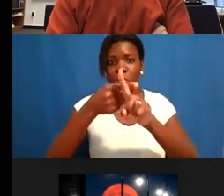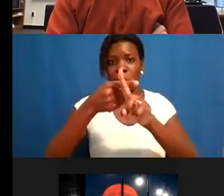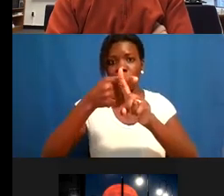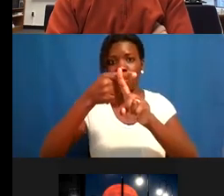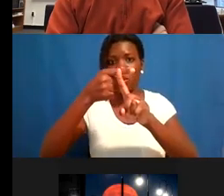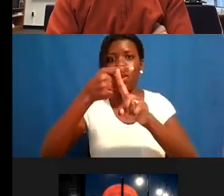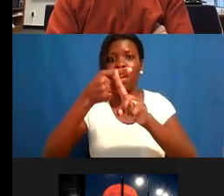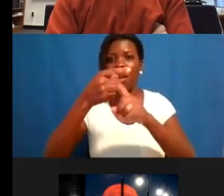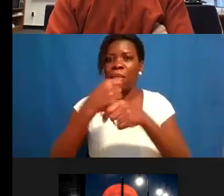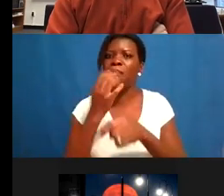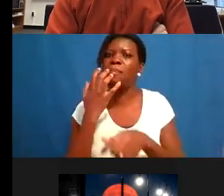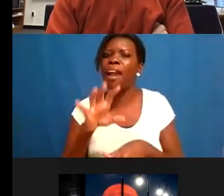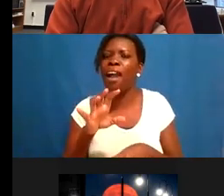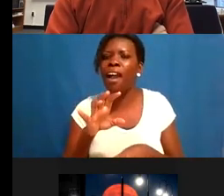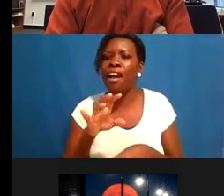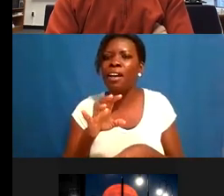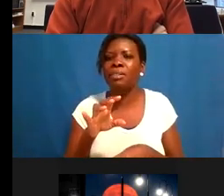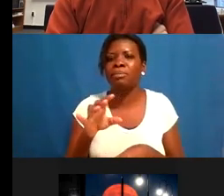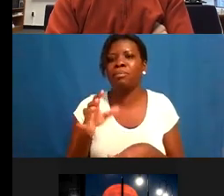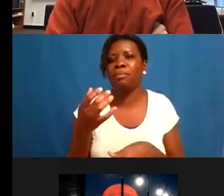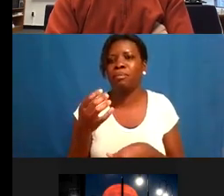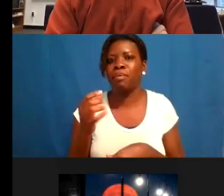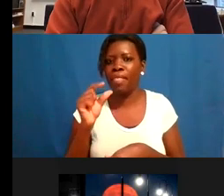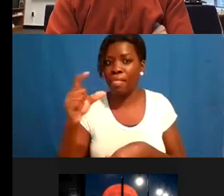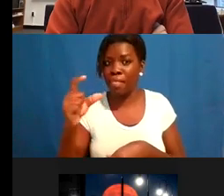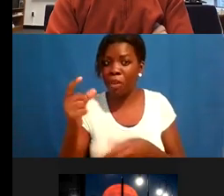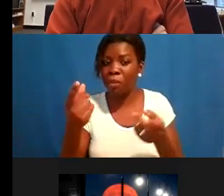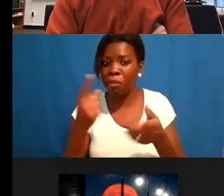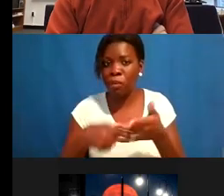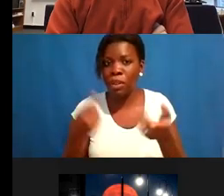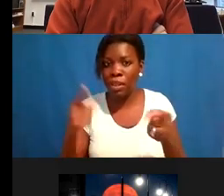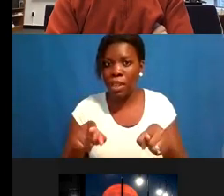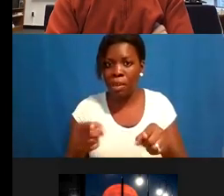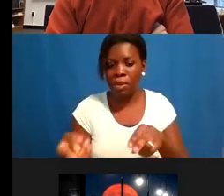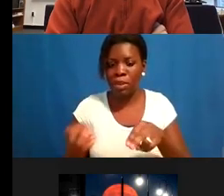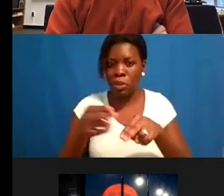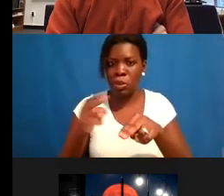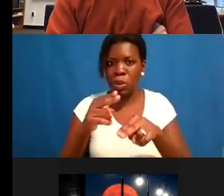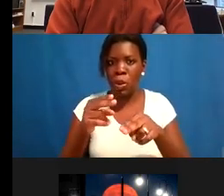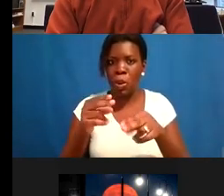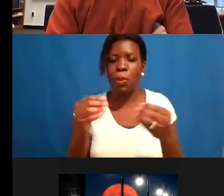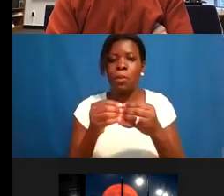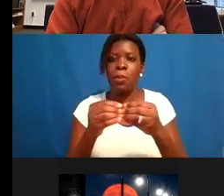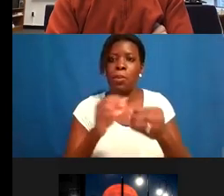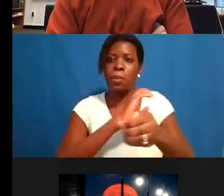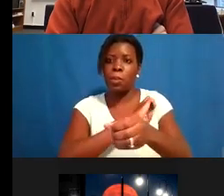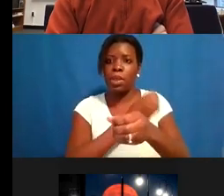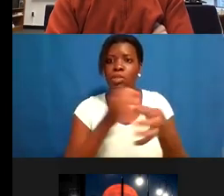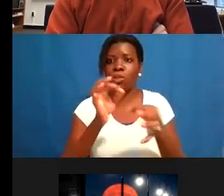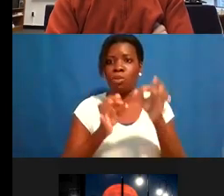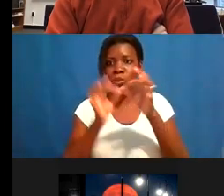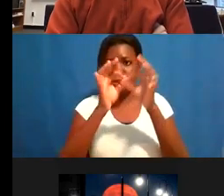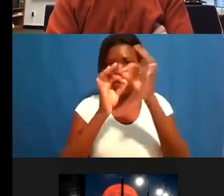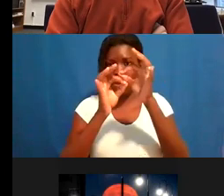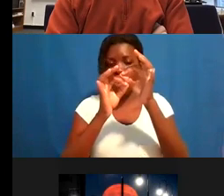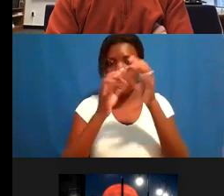going to happen to its viscosity? If you increase the temperature, you're giving more energy to the molecules. So it's much, much, much